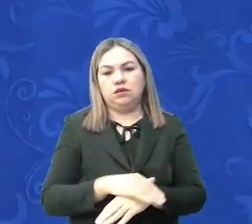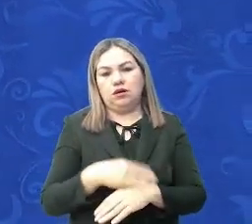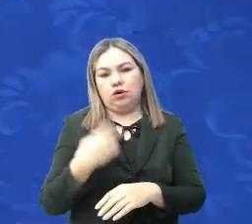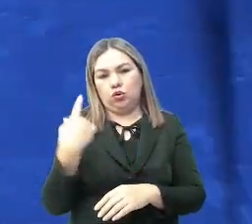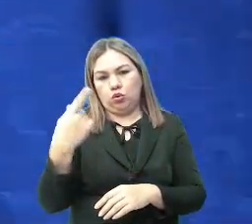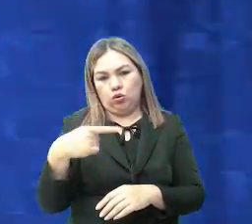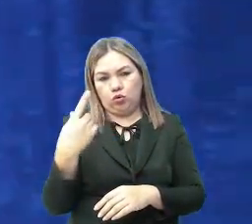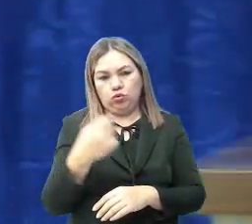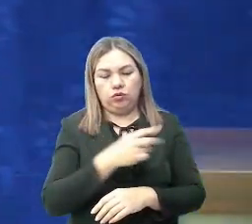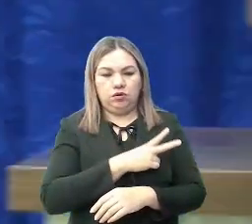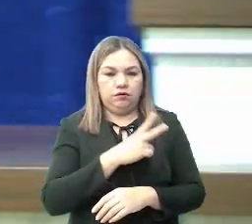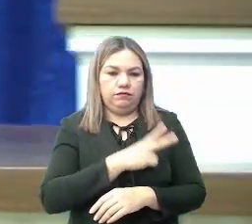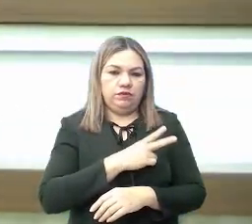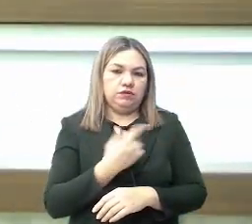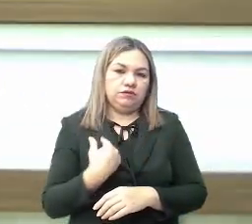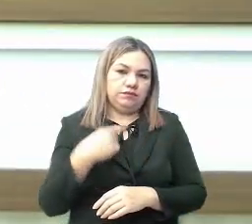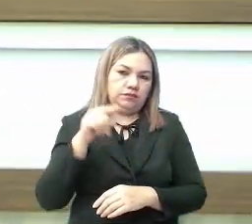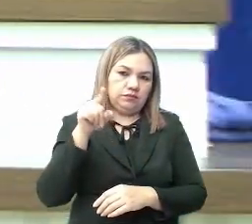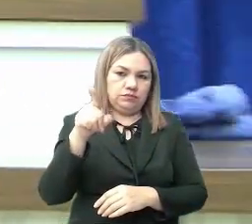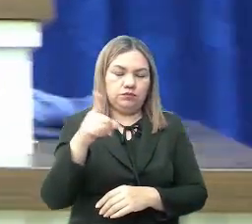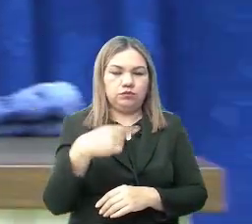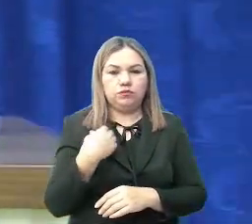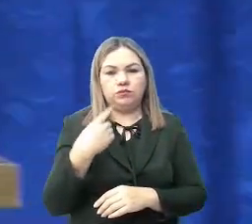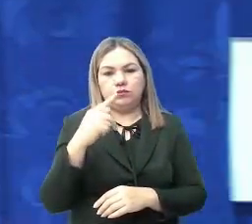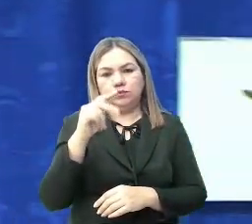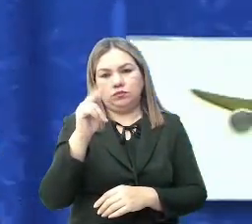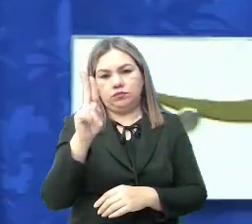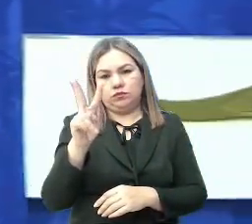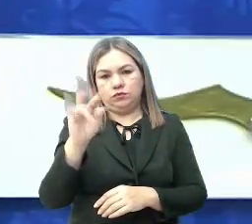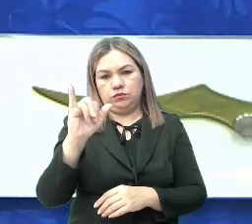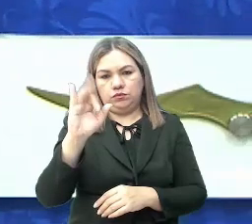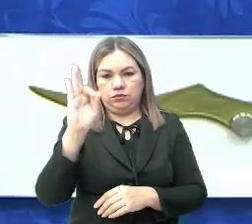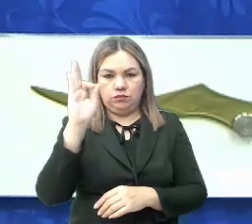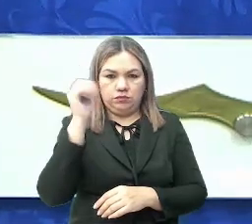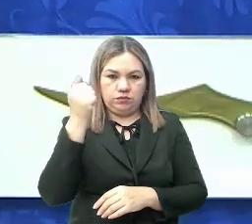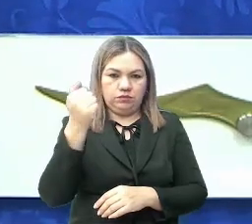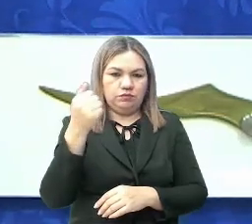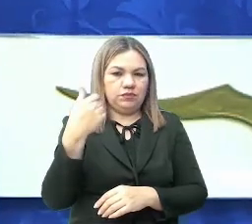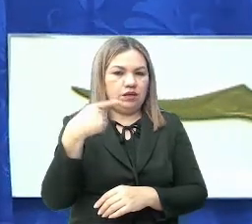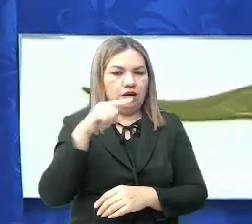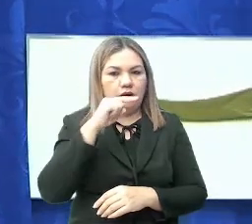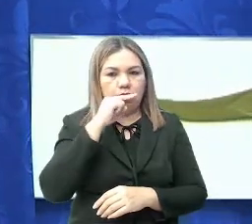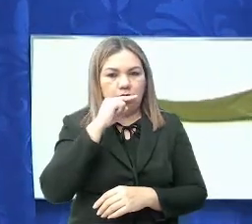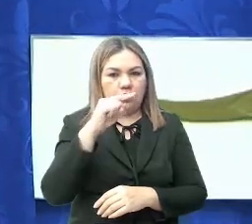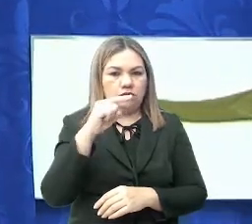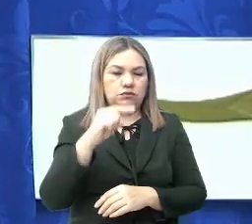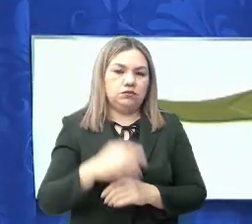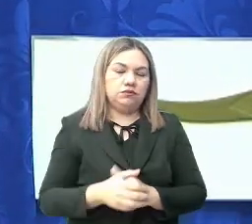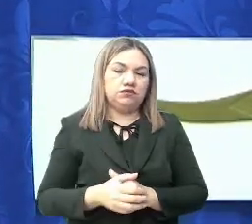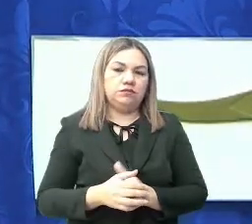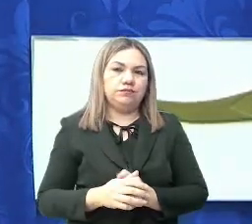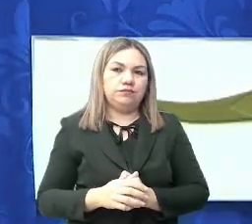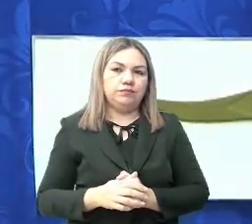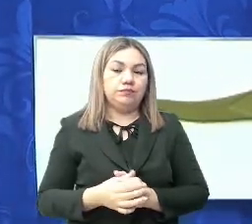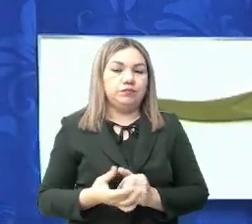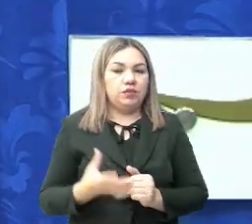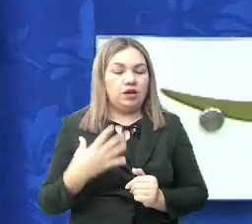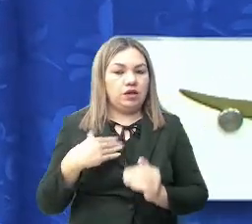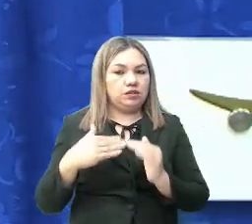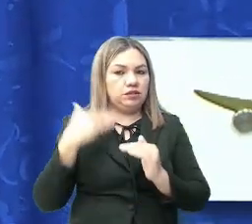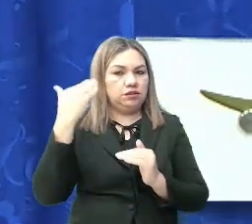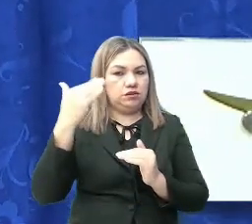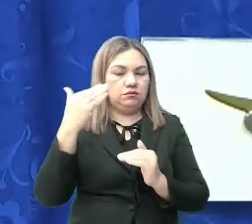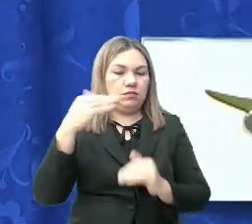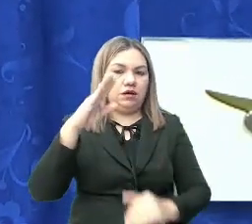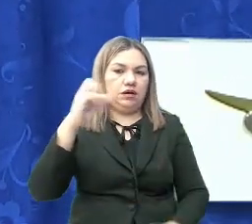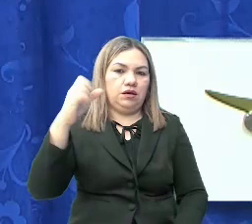go forward slower than others. So something is wrong. Why? Because you